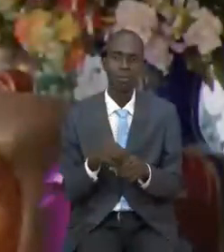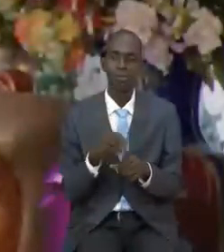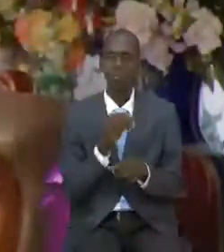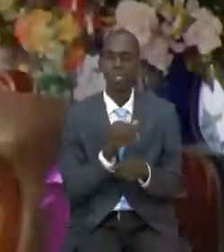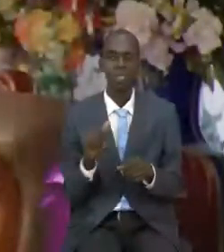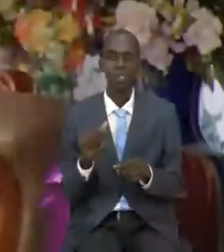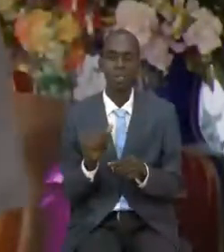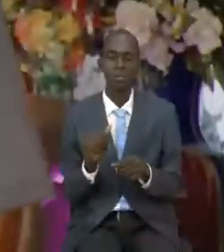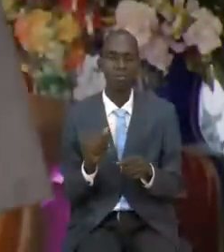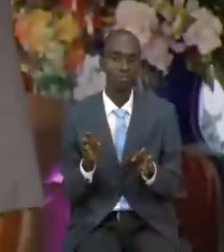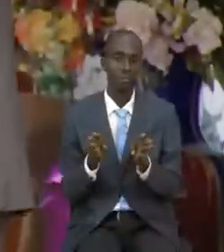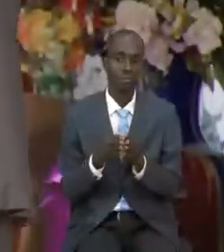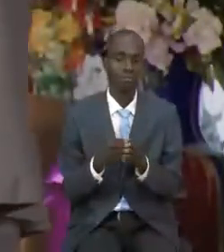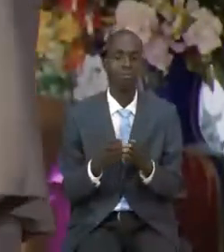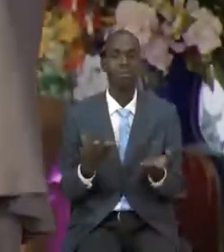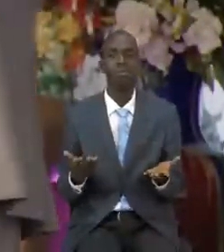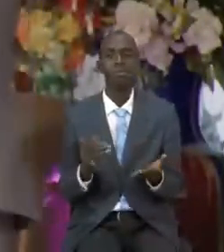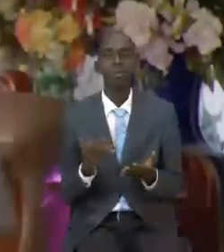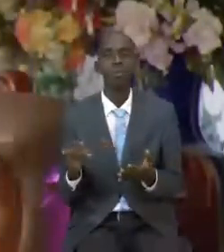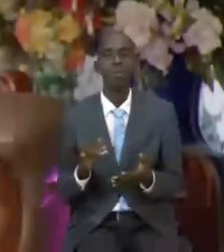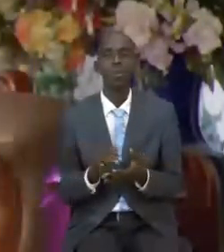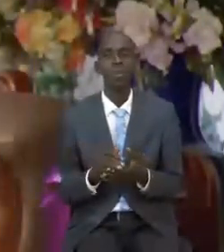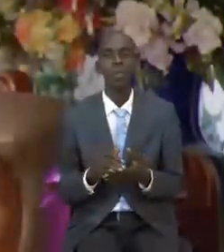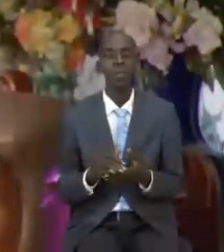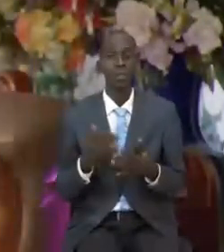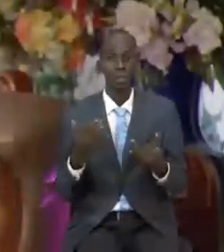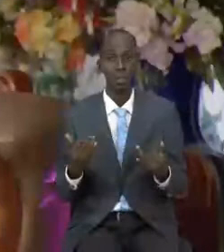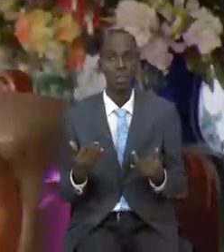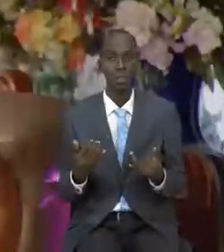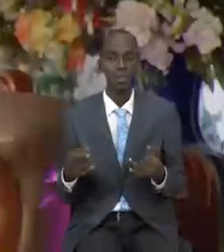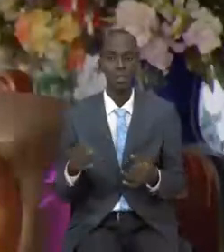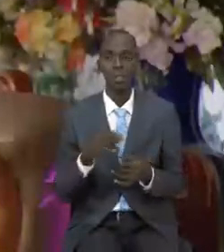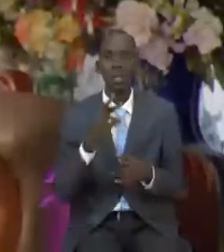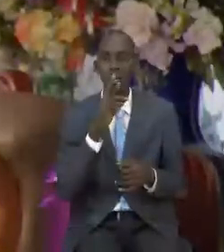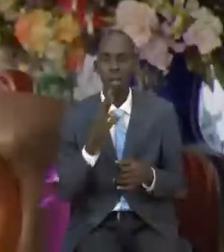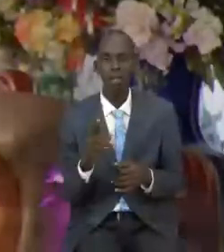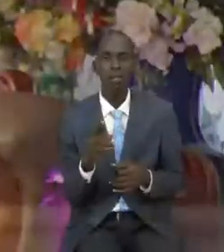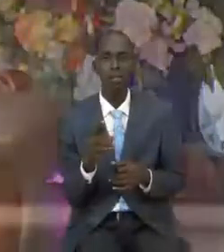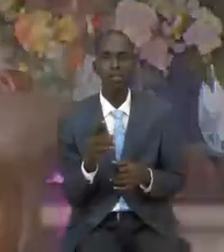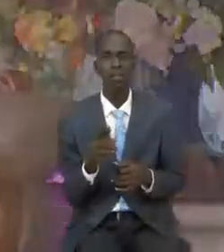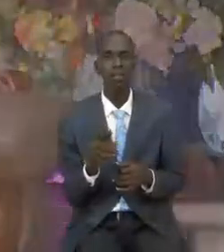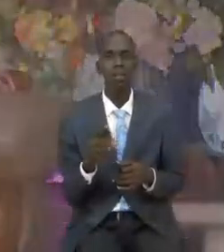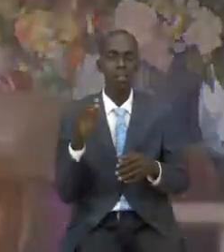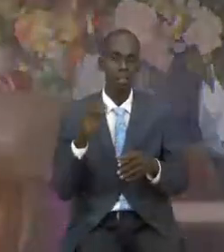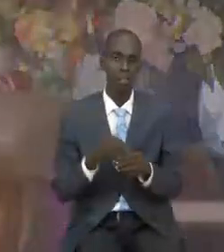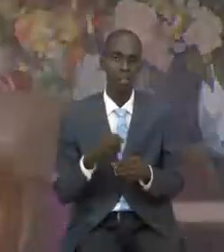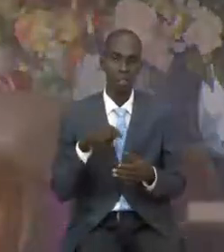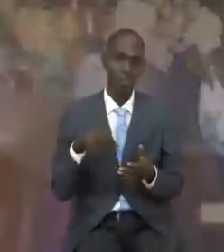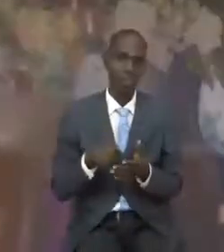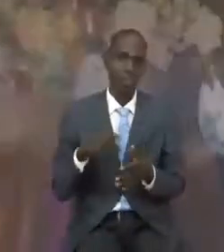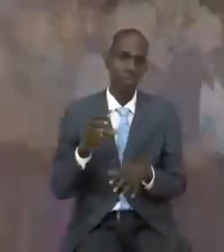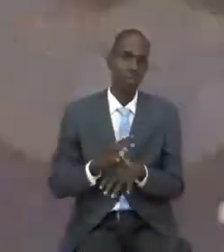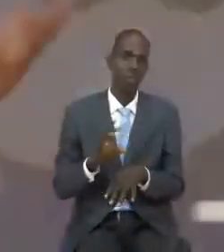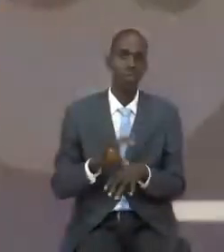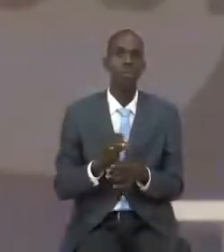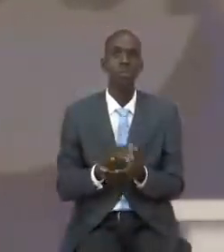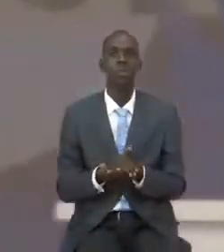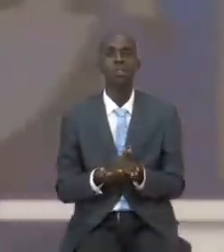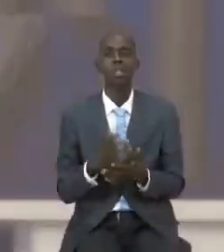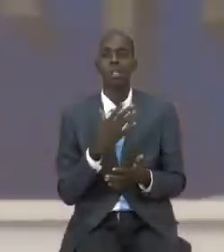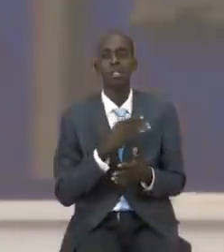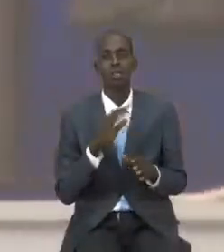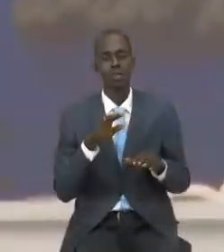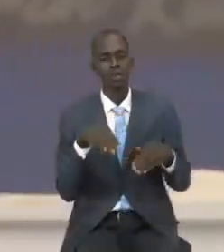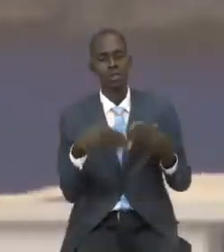congregation, let me make it a little bit personal. Here they are in deeper life. And the end will give them message